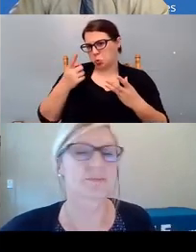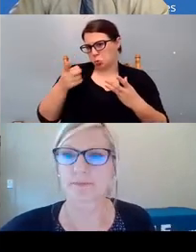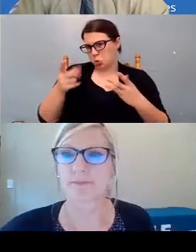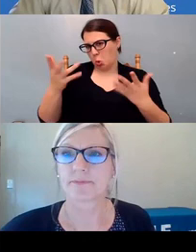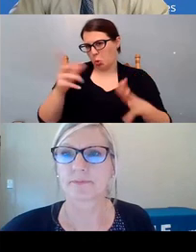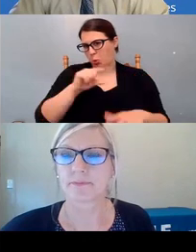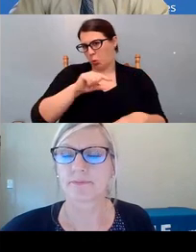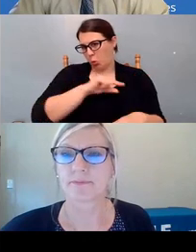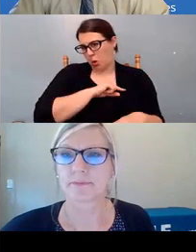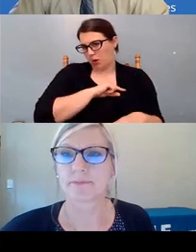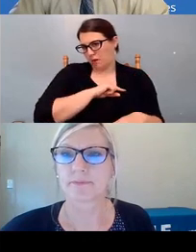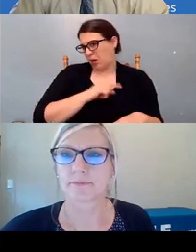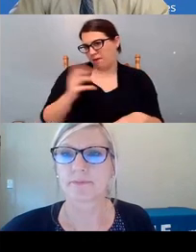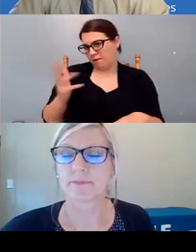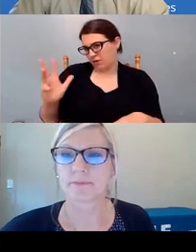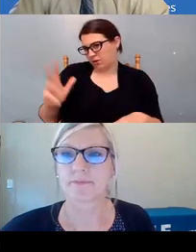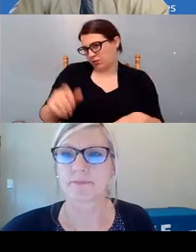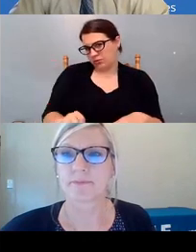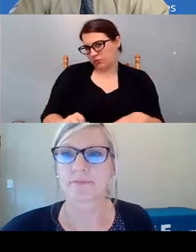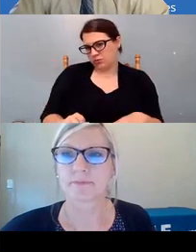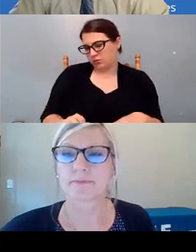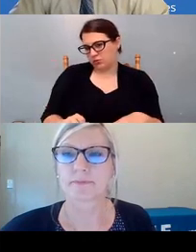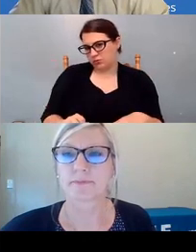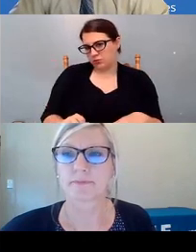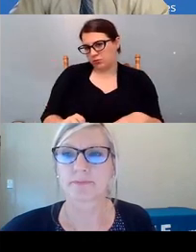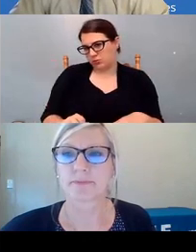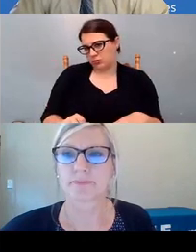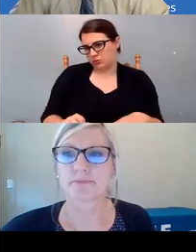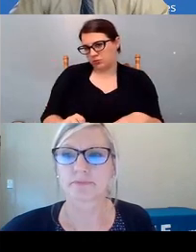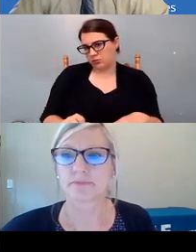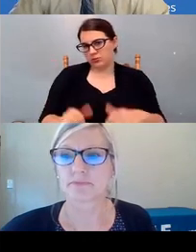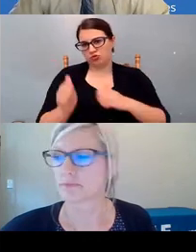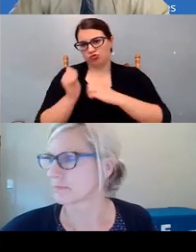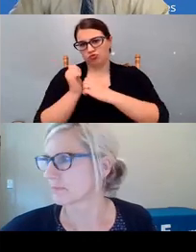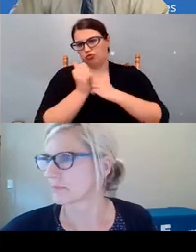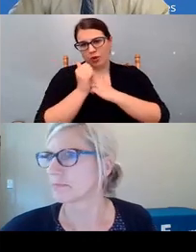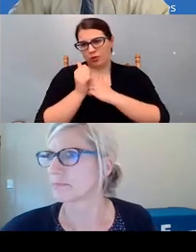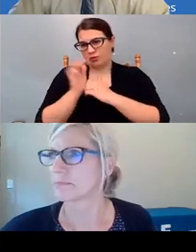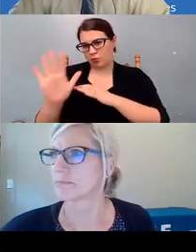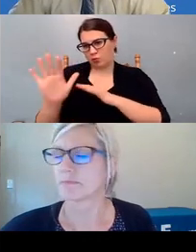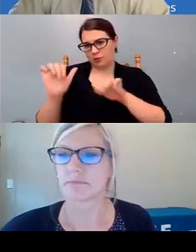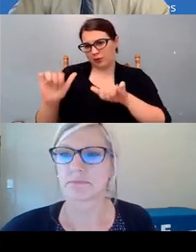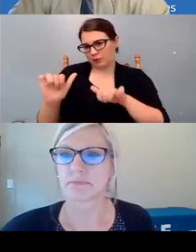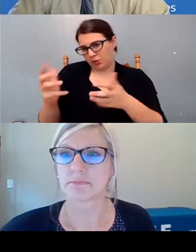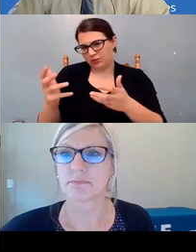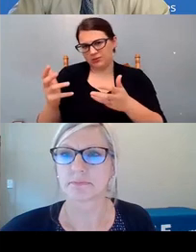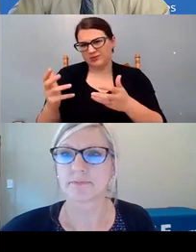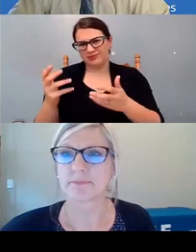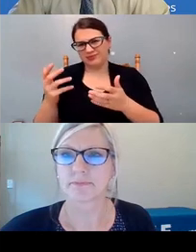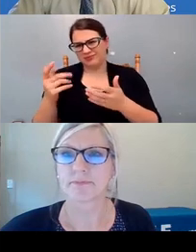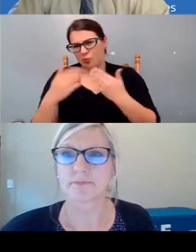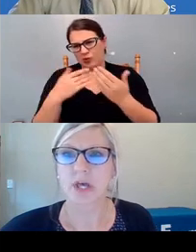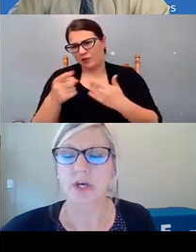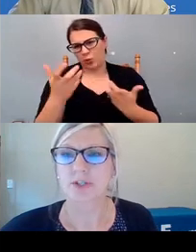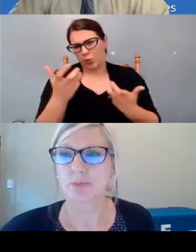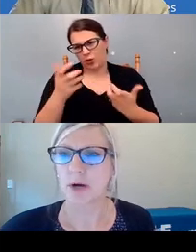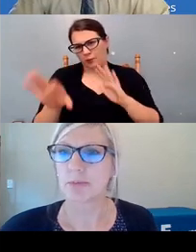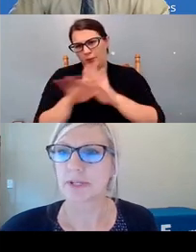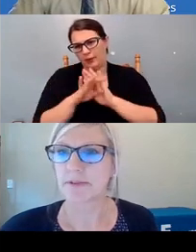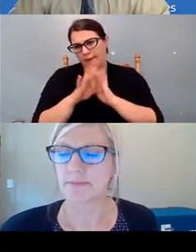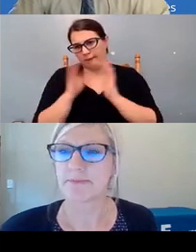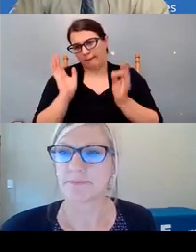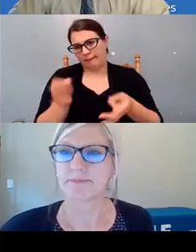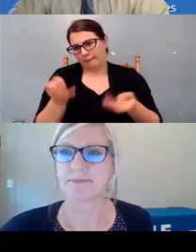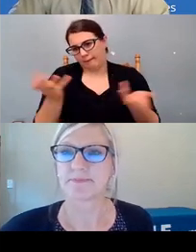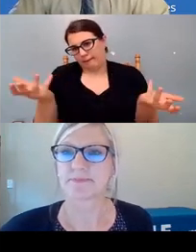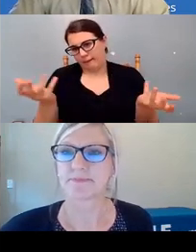us in kind of tracking the sources of eligibility for most people. So I'd say just select whichever one you would like. So